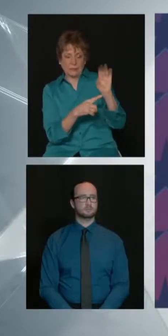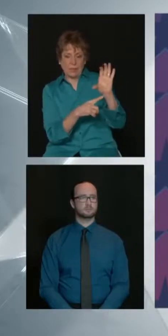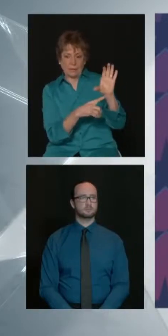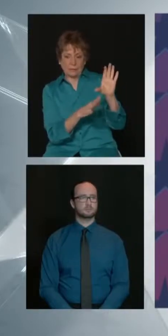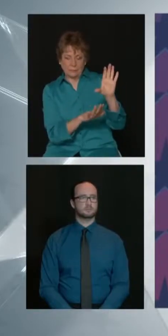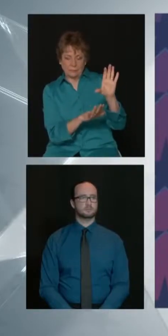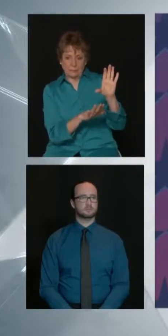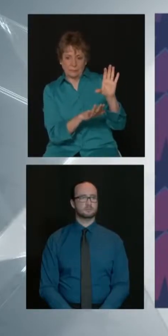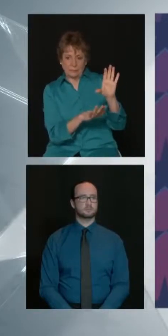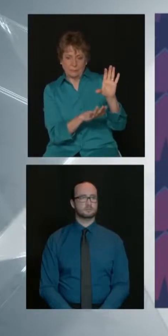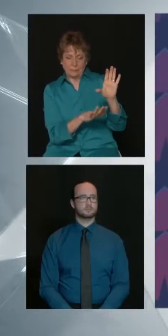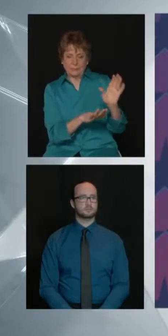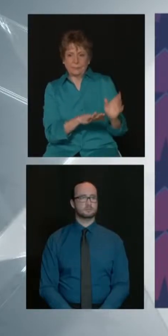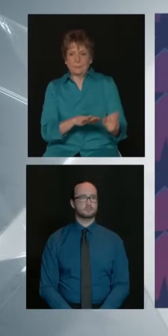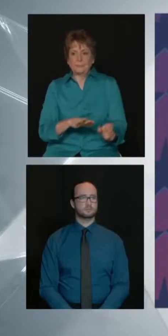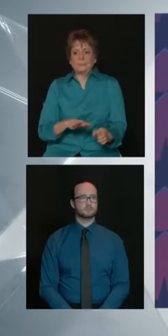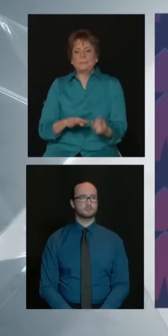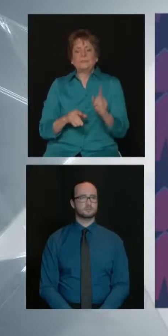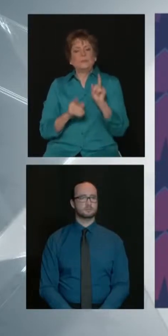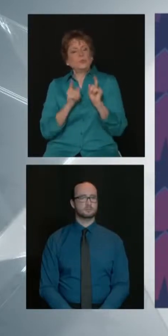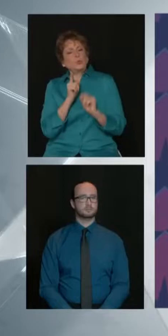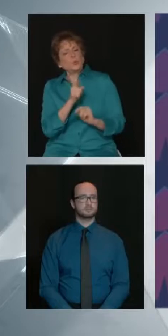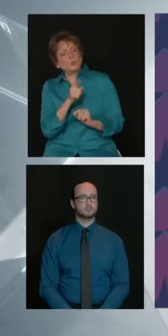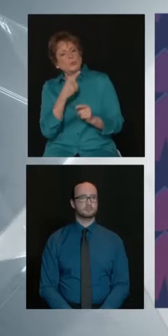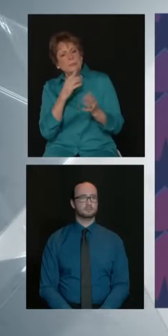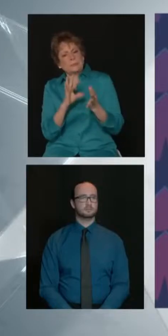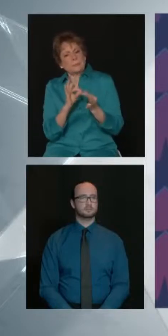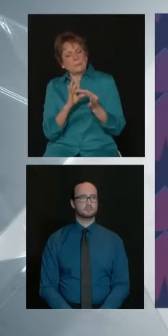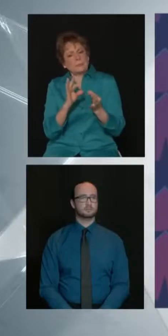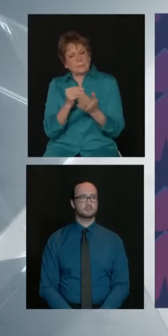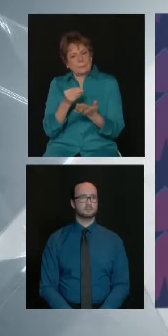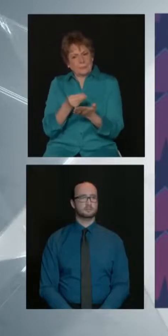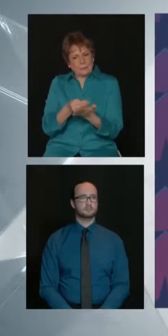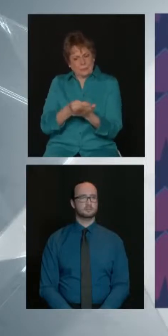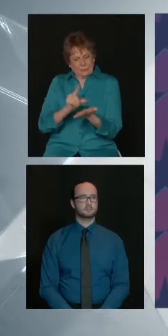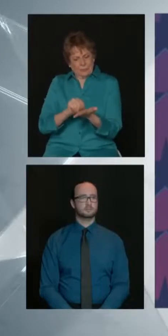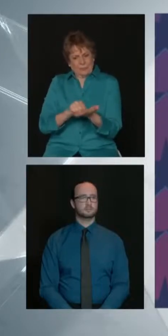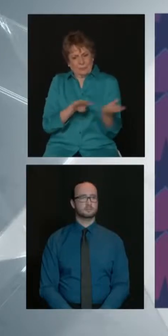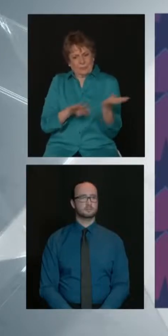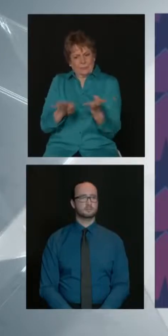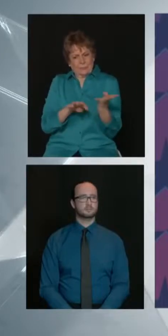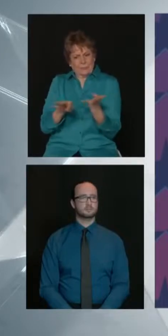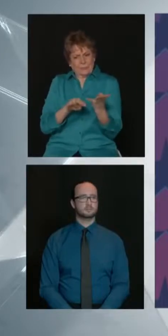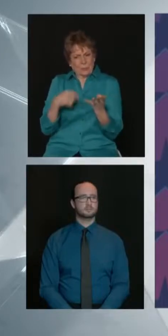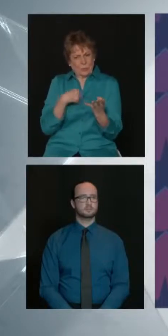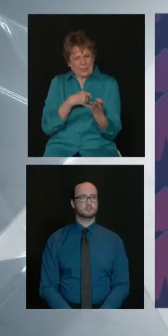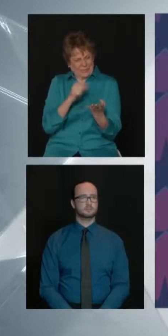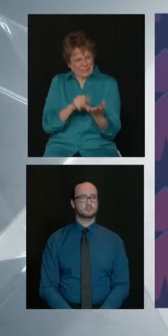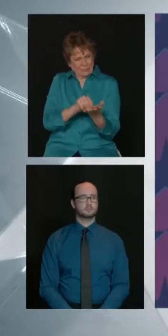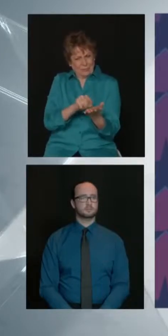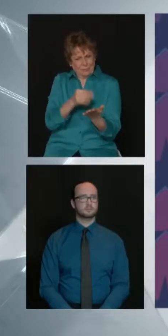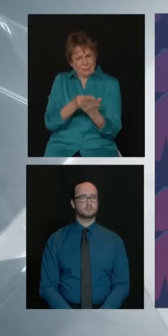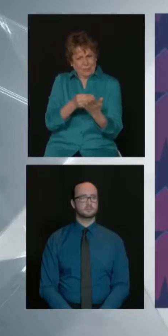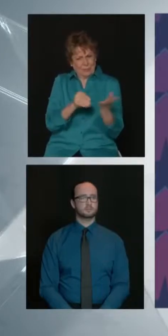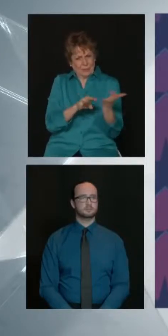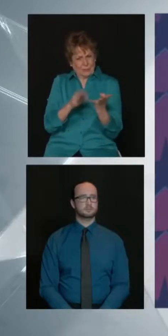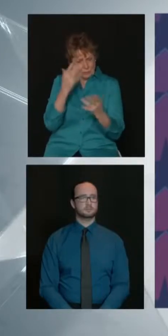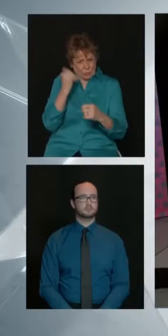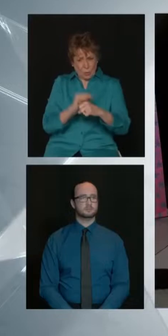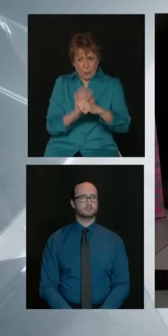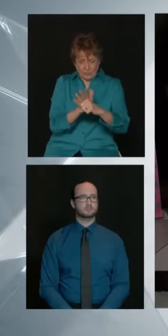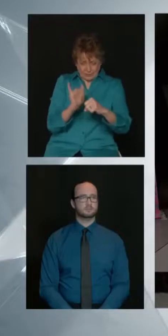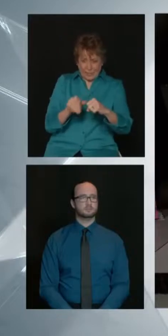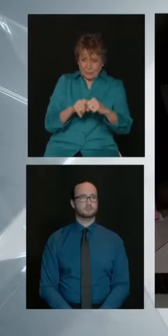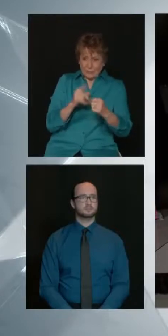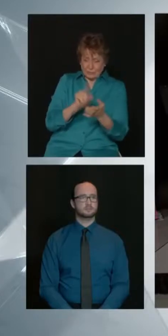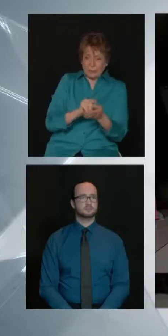that. Was money, did we not need money to be printed considering the COVID pandemic that we were dealing with? That's what I'm hearing here. Joe Biden is spending